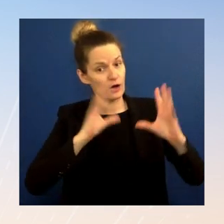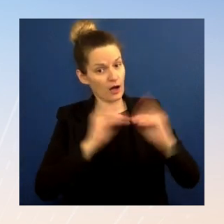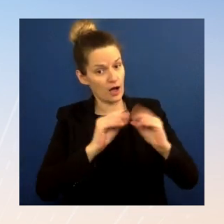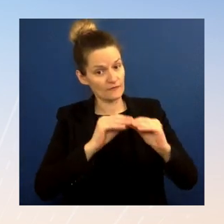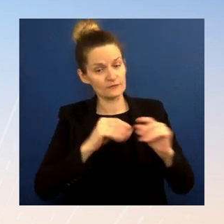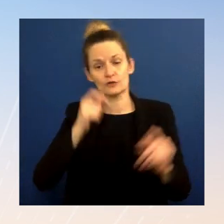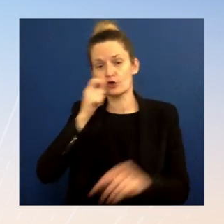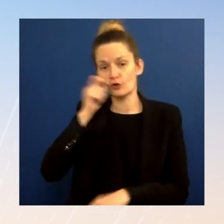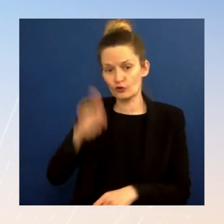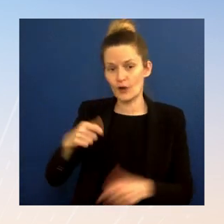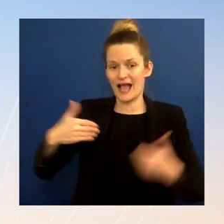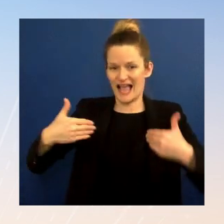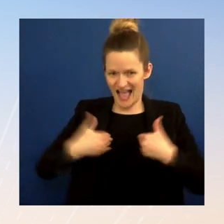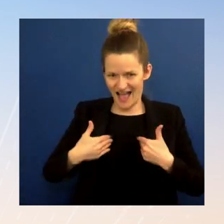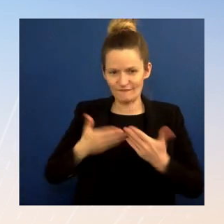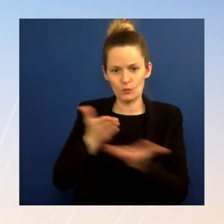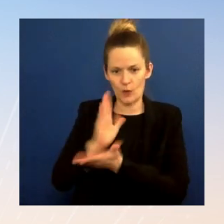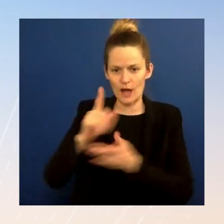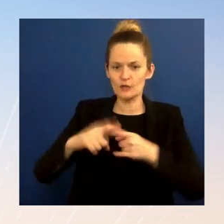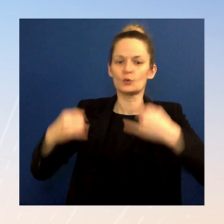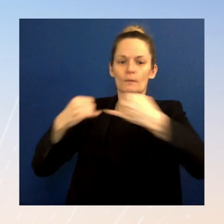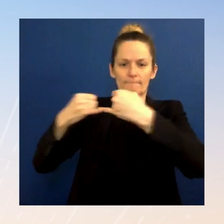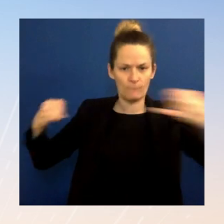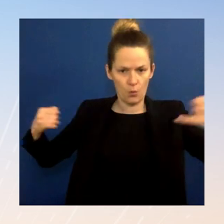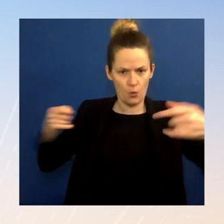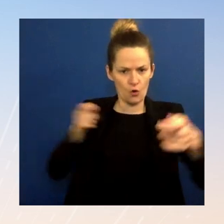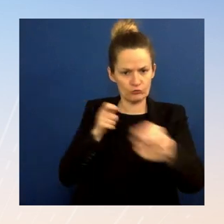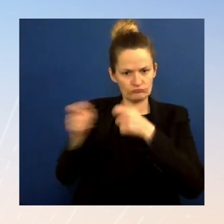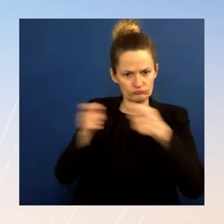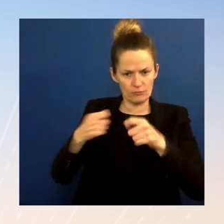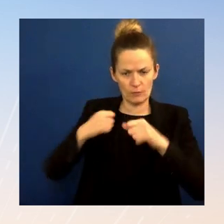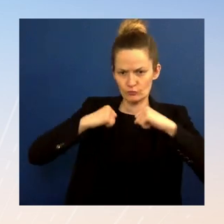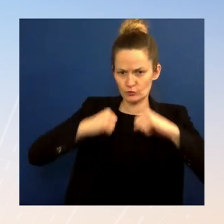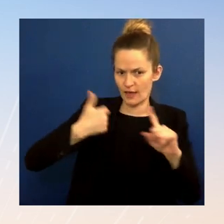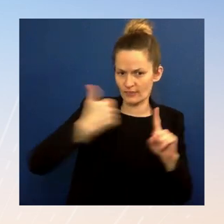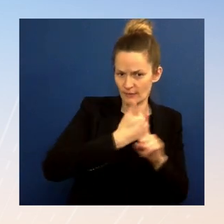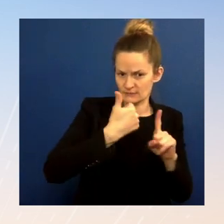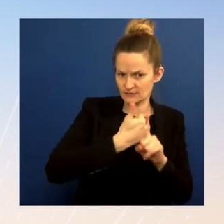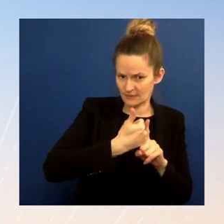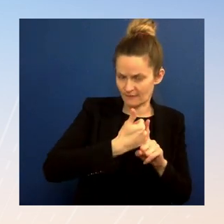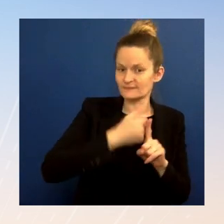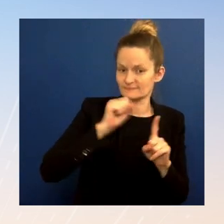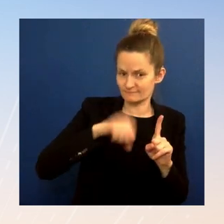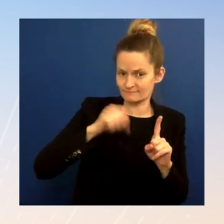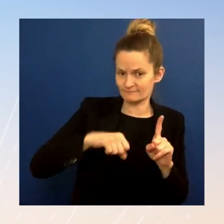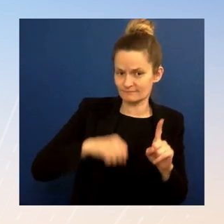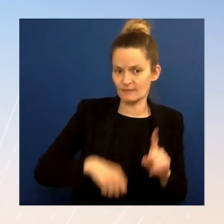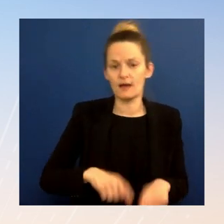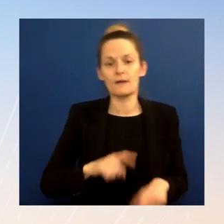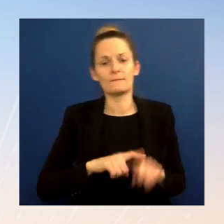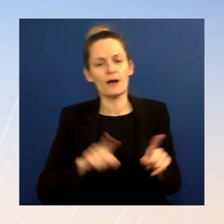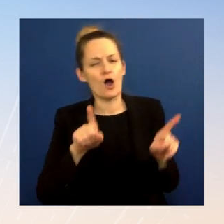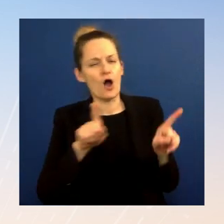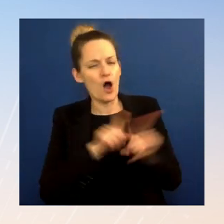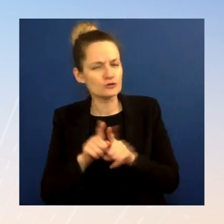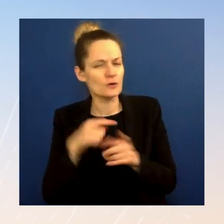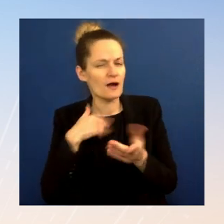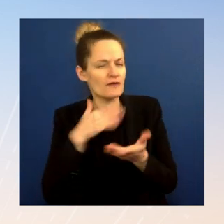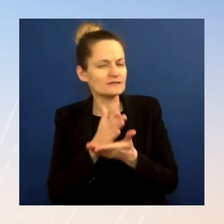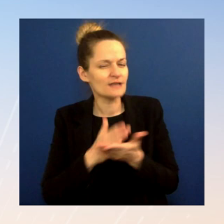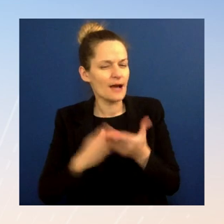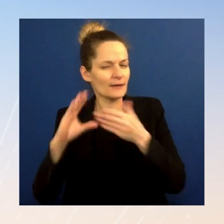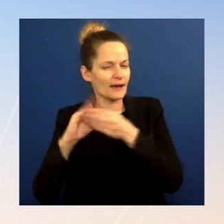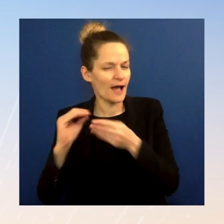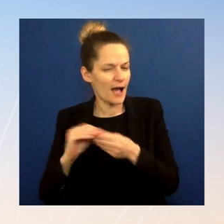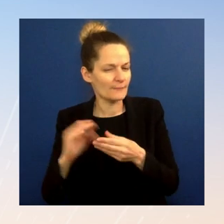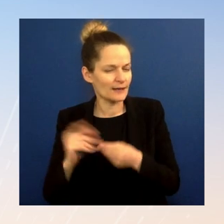and U.S. and Ukrainian intentions. So for any country, it's a question of where you want to be as the history books are written. And